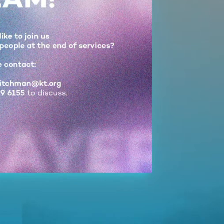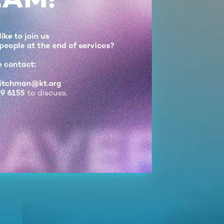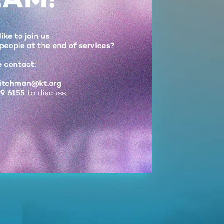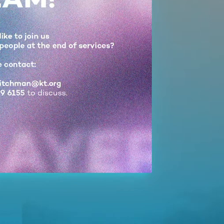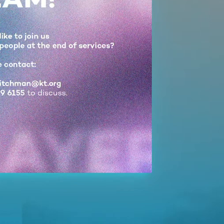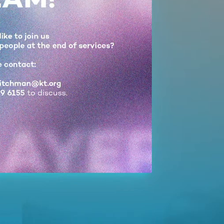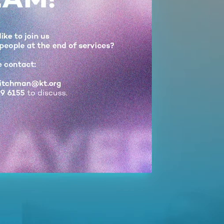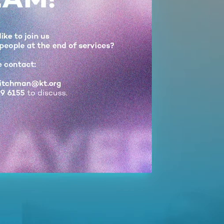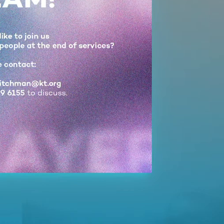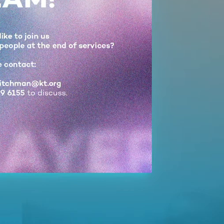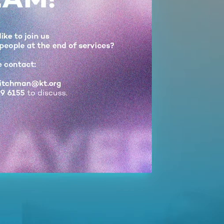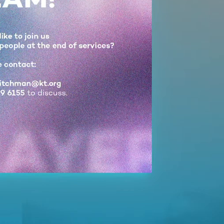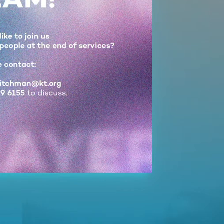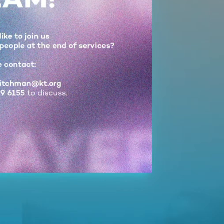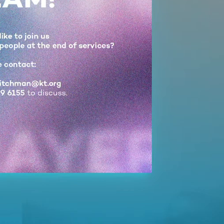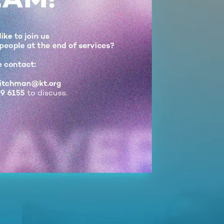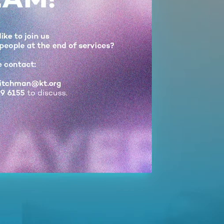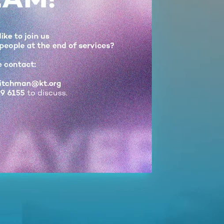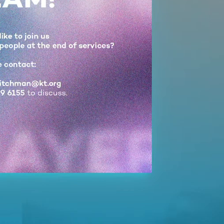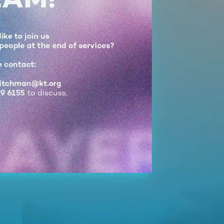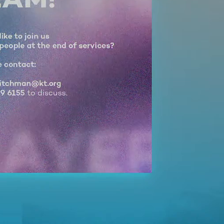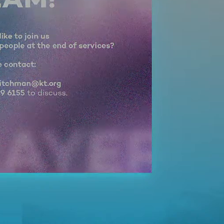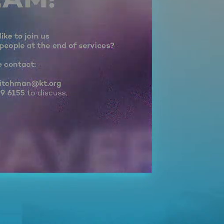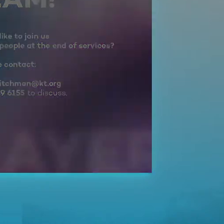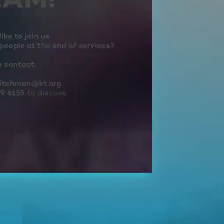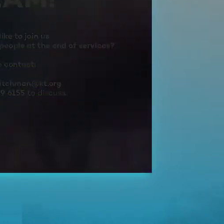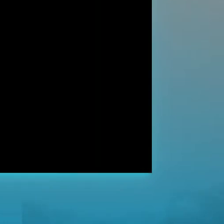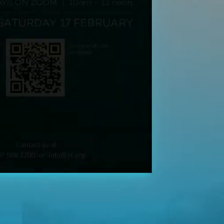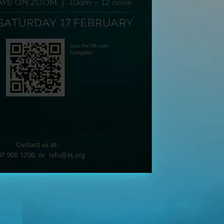Who is standing on the